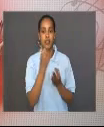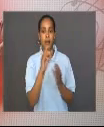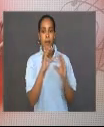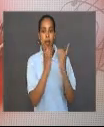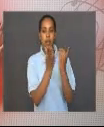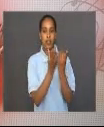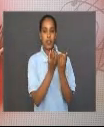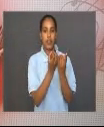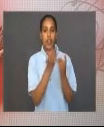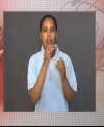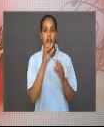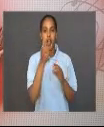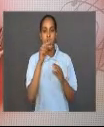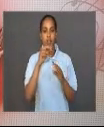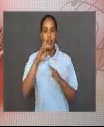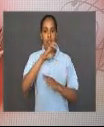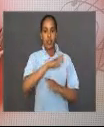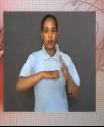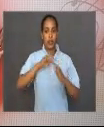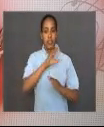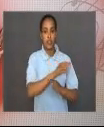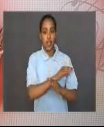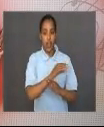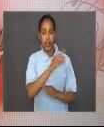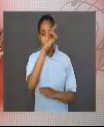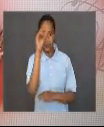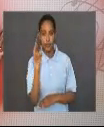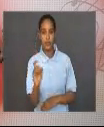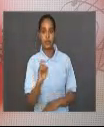parts of an electrolytic cell?